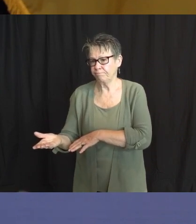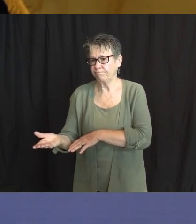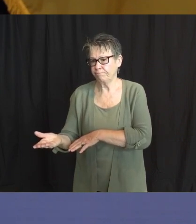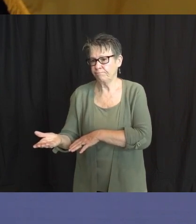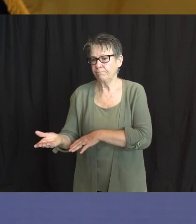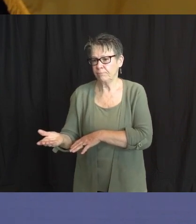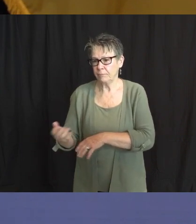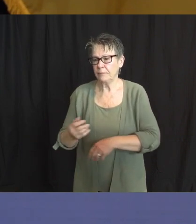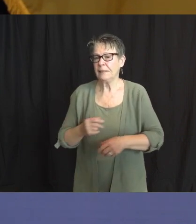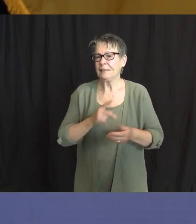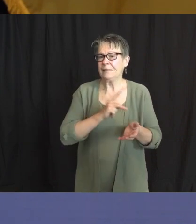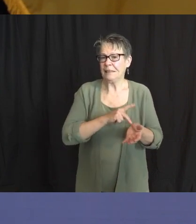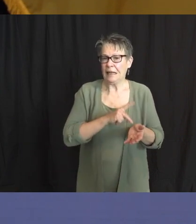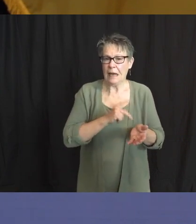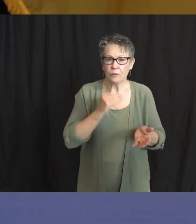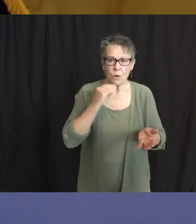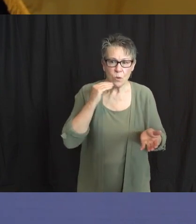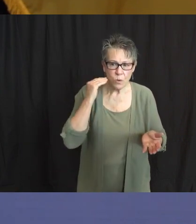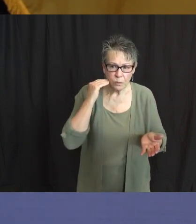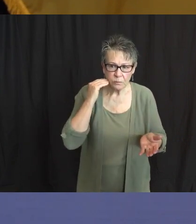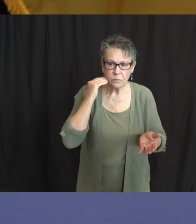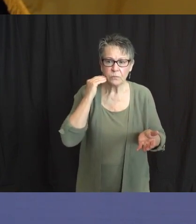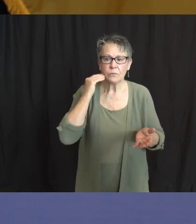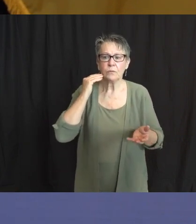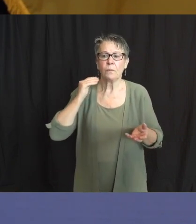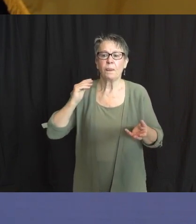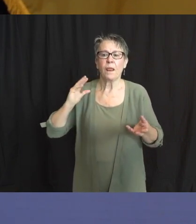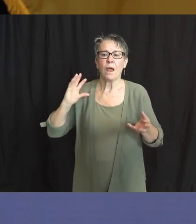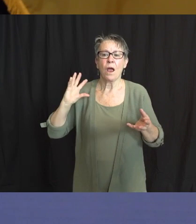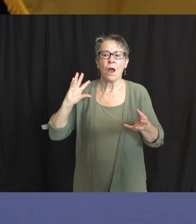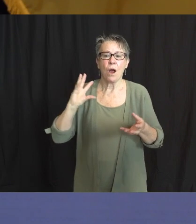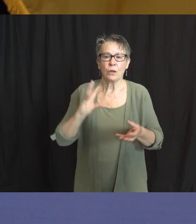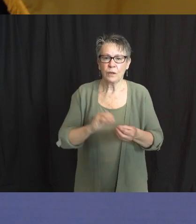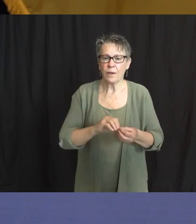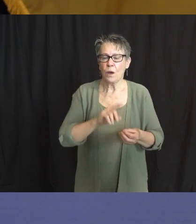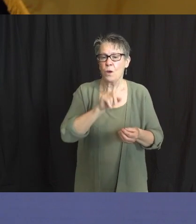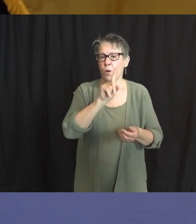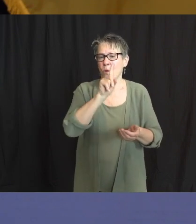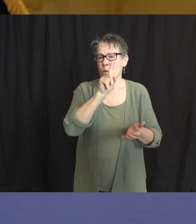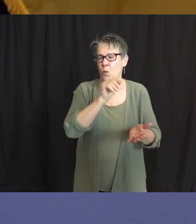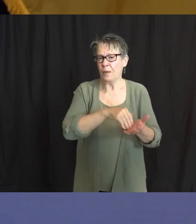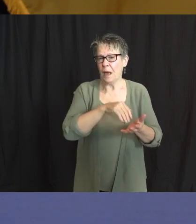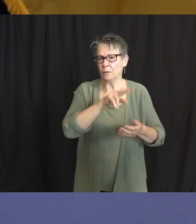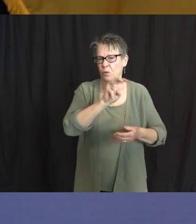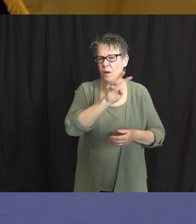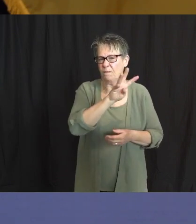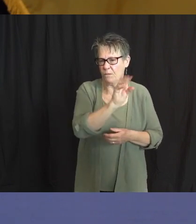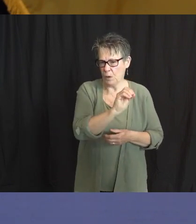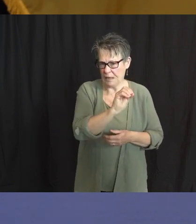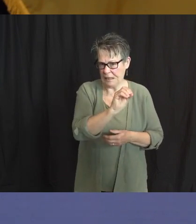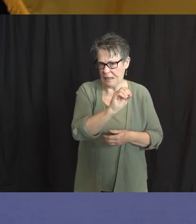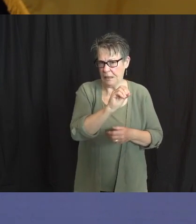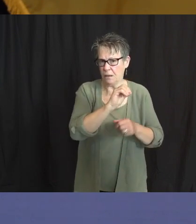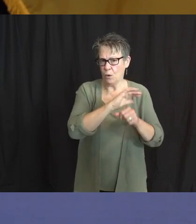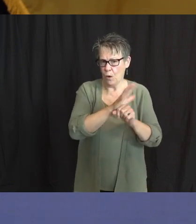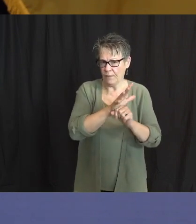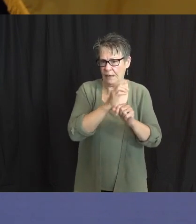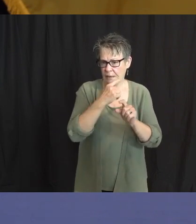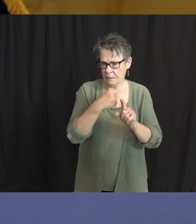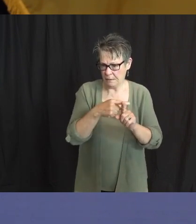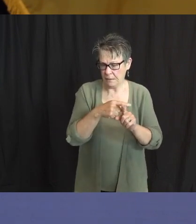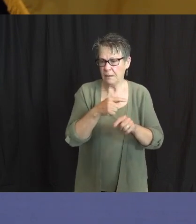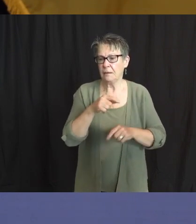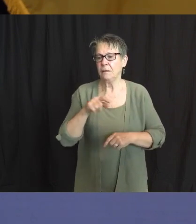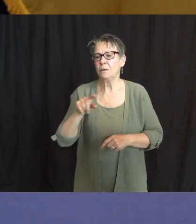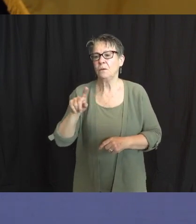psychiatric hospitals, with a census of 1,240, 209 patients have tested positive, and there are a total